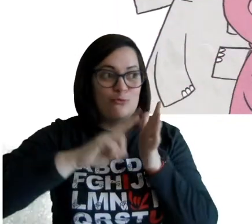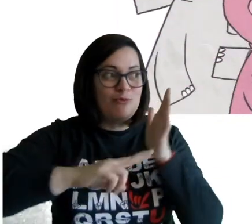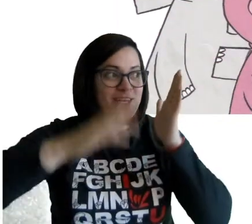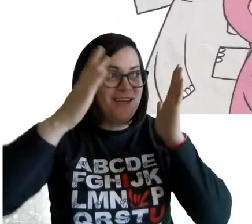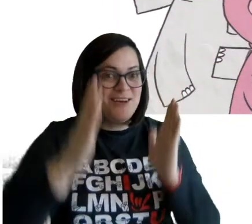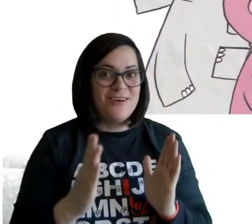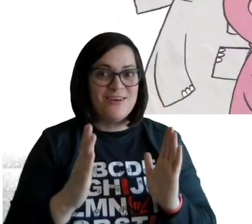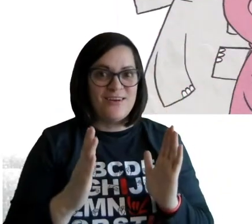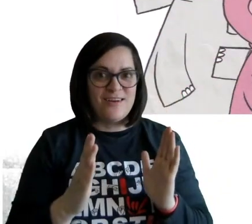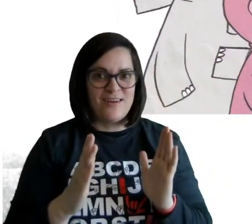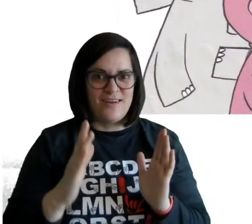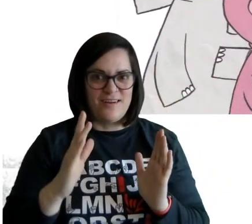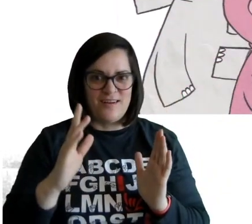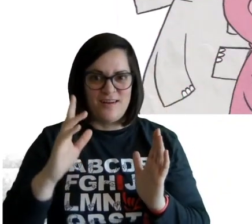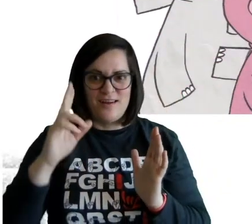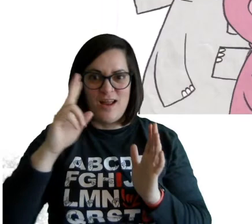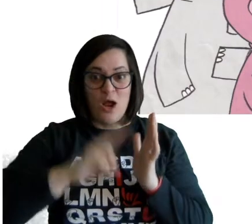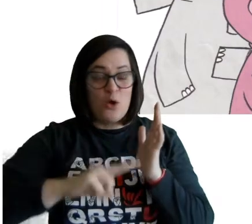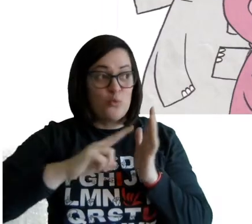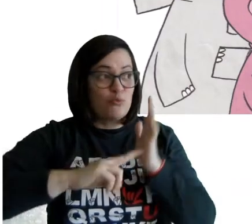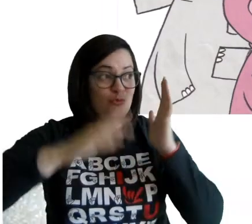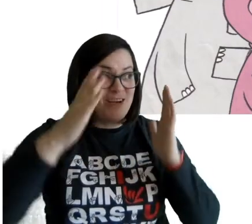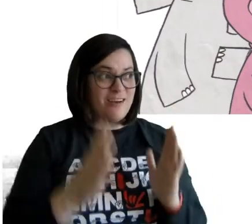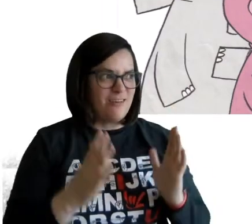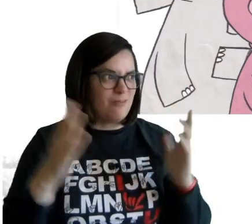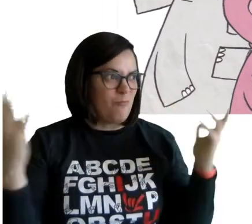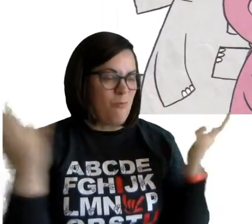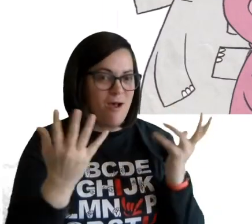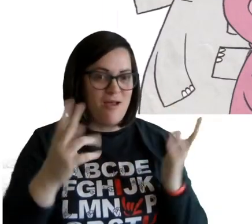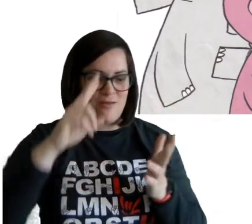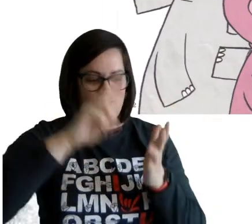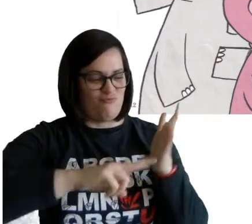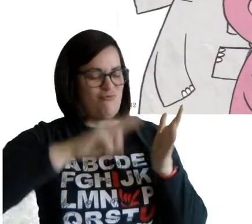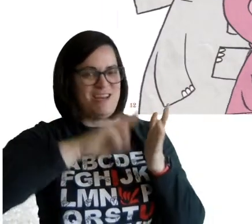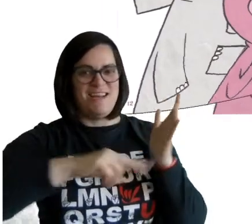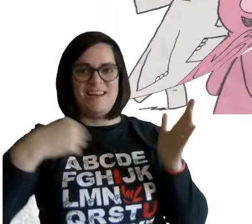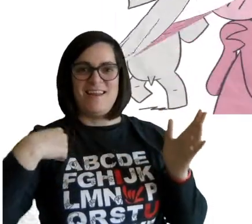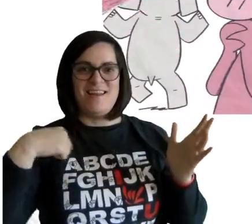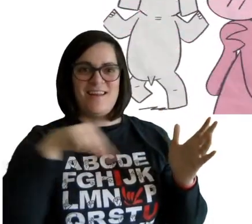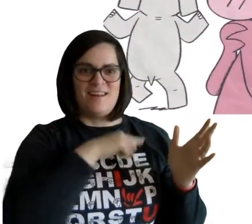a reader! A reader is reading us.